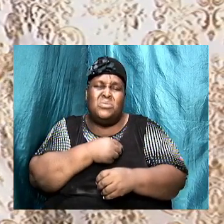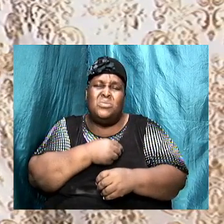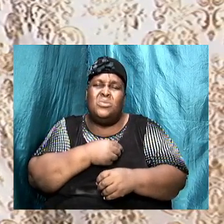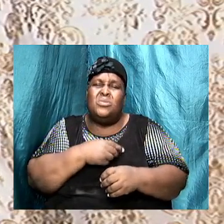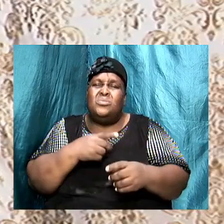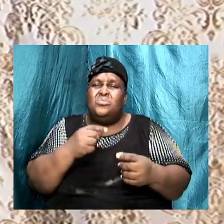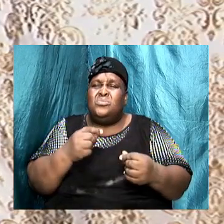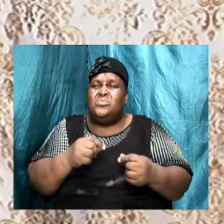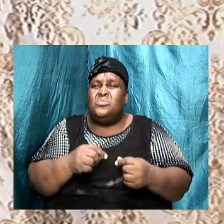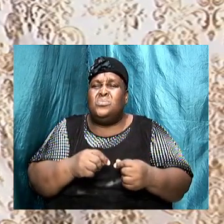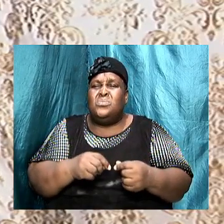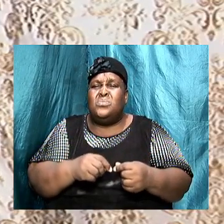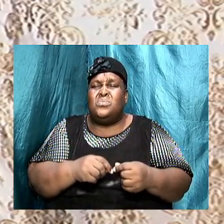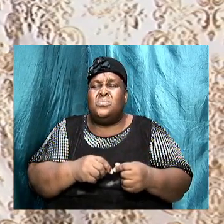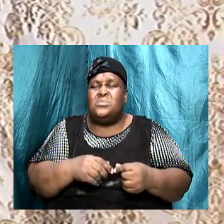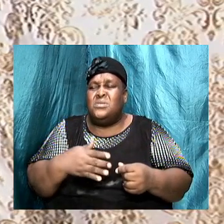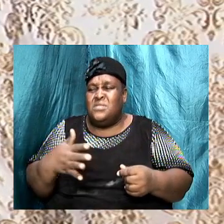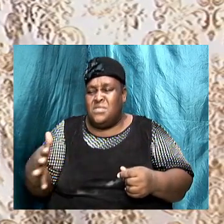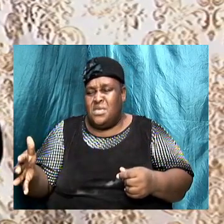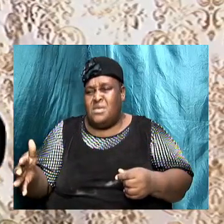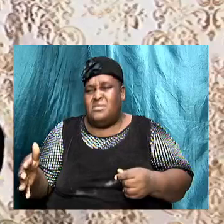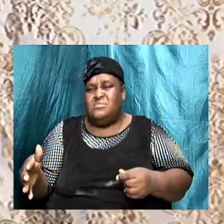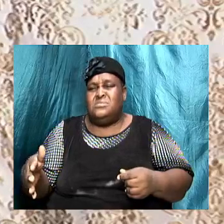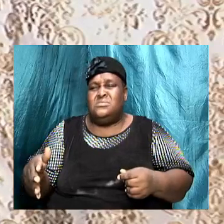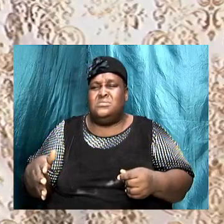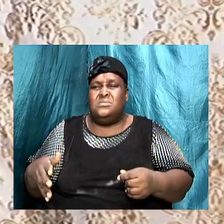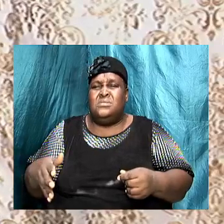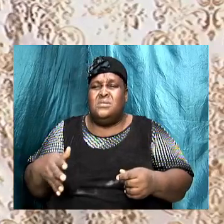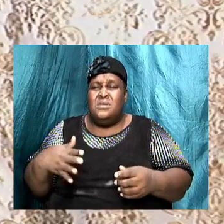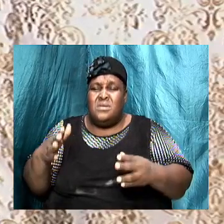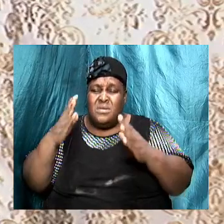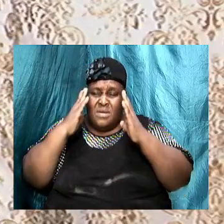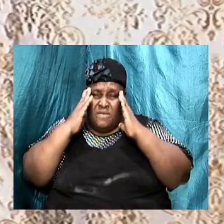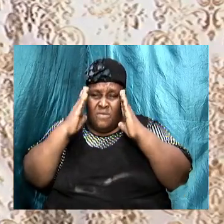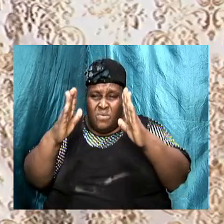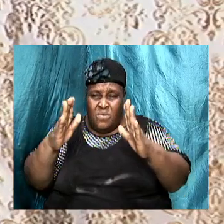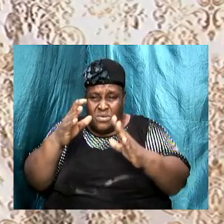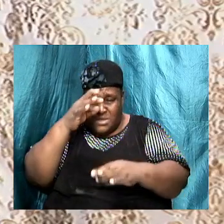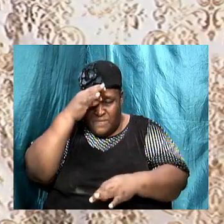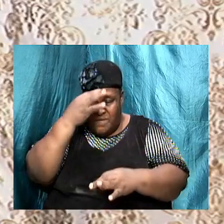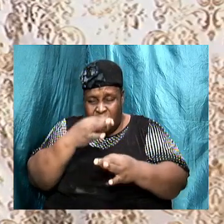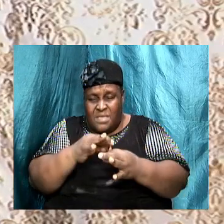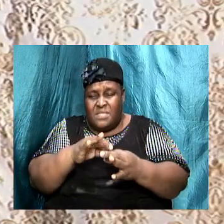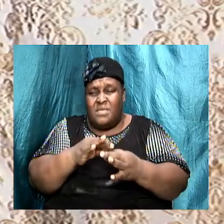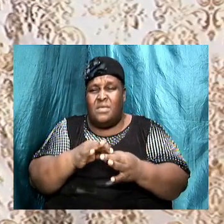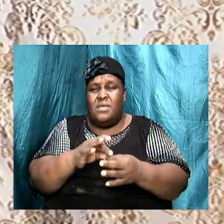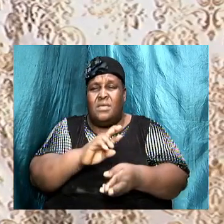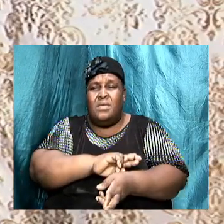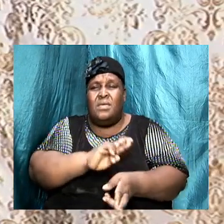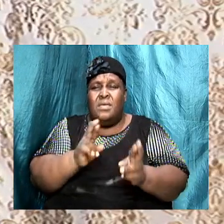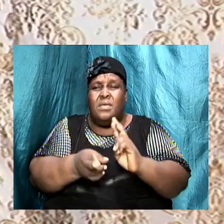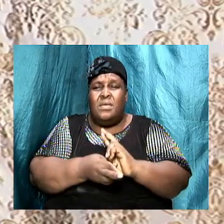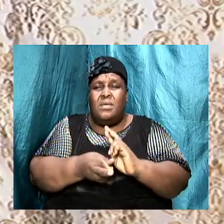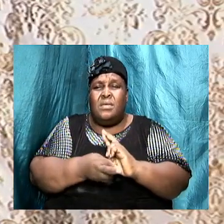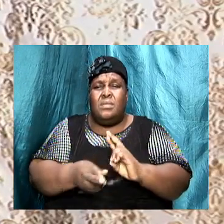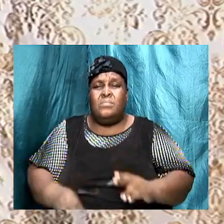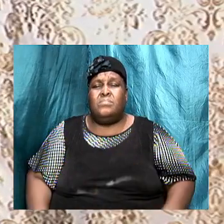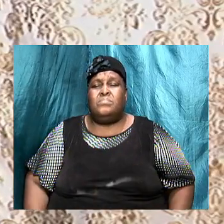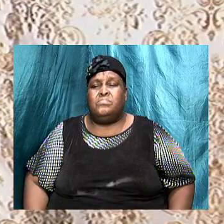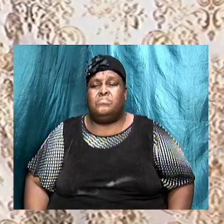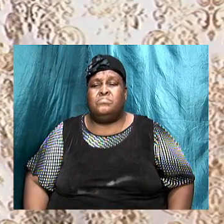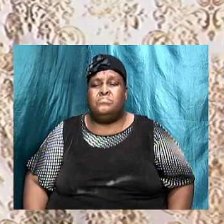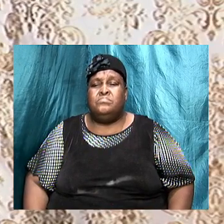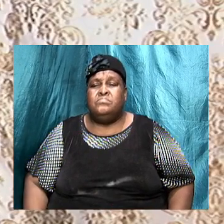the next thing. The things that we are focusing on, faith, and then the next thing is repentance. So let us move on to